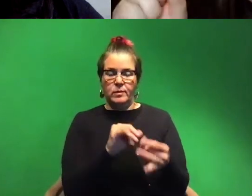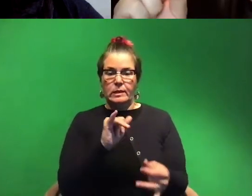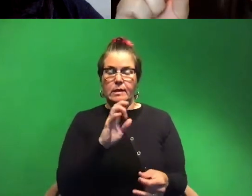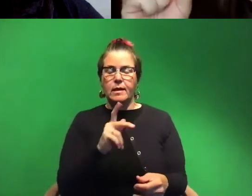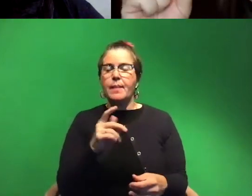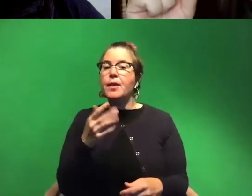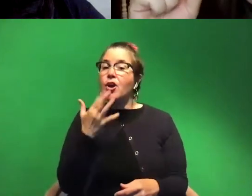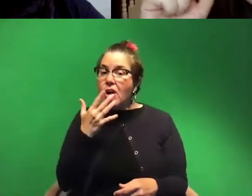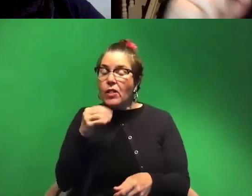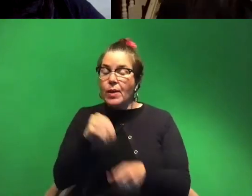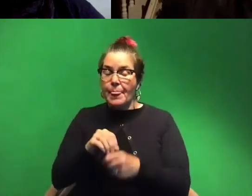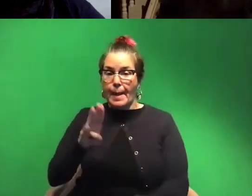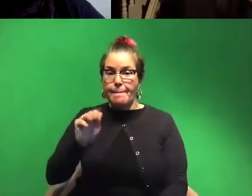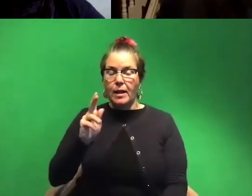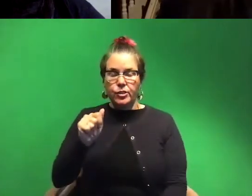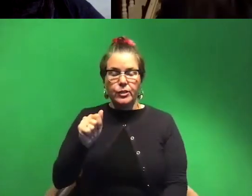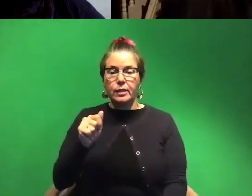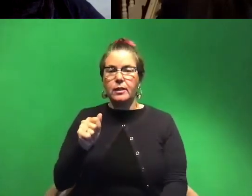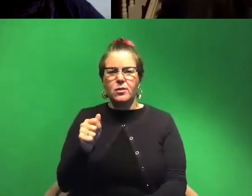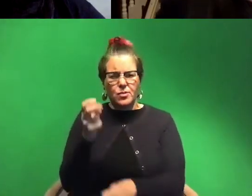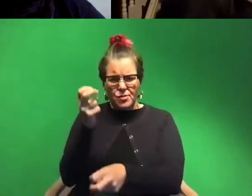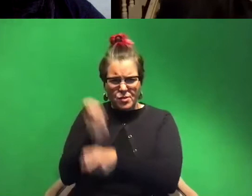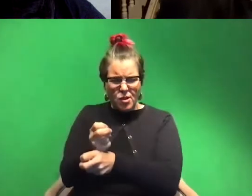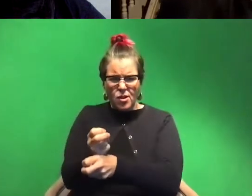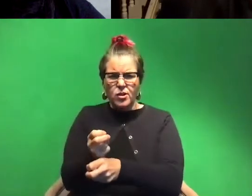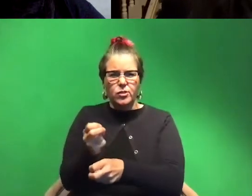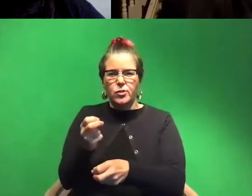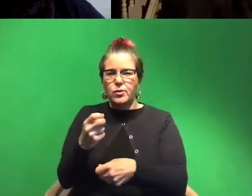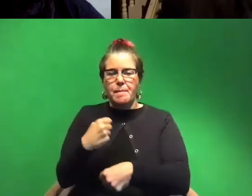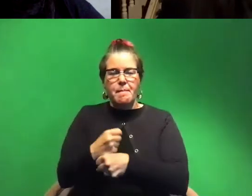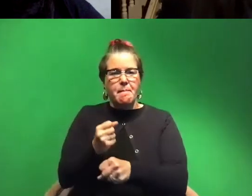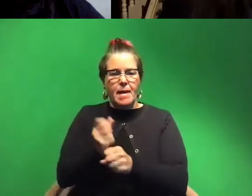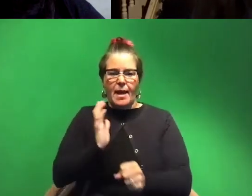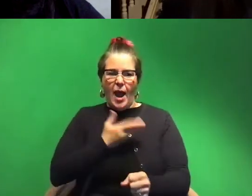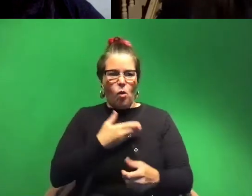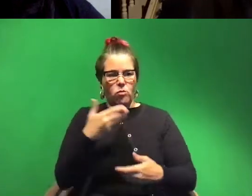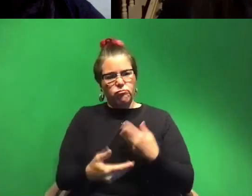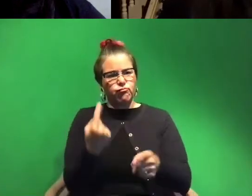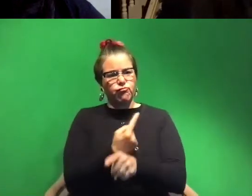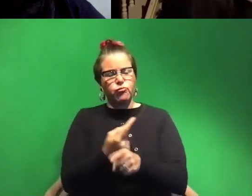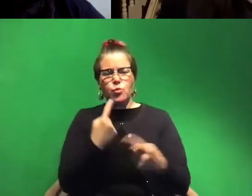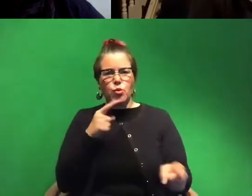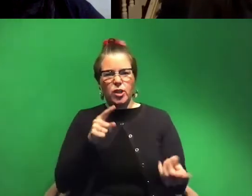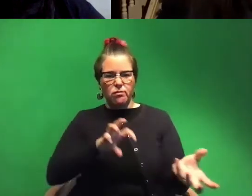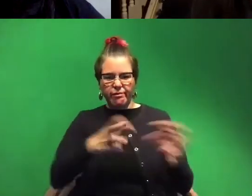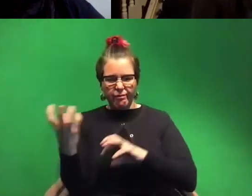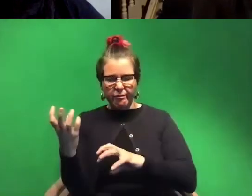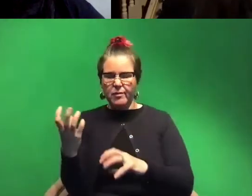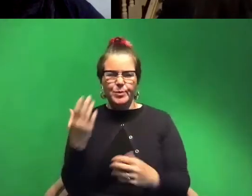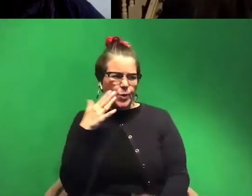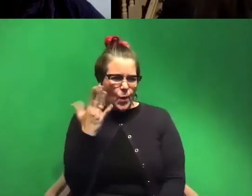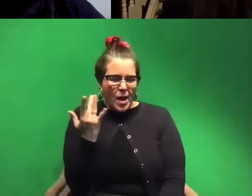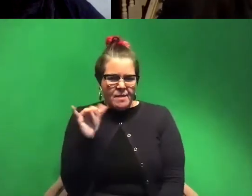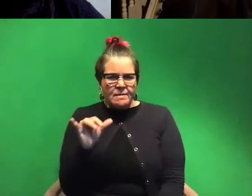pigments in this bacteria make it really hard to make any of our protocols work. Like it just mucks it up. We don't really know why. But